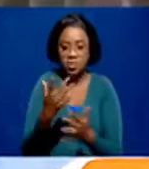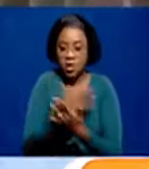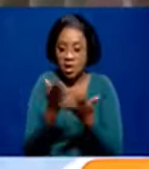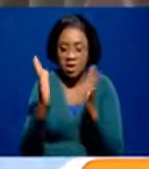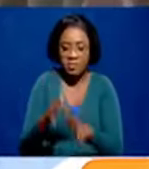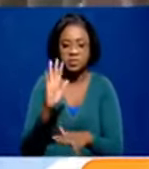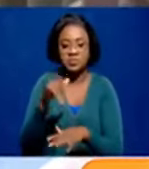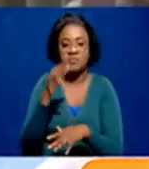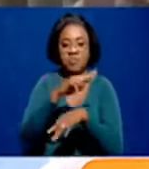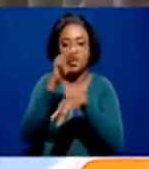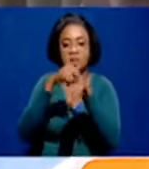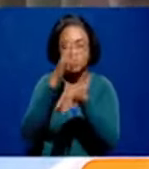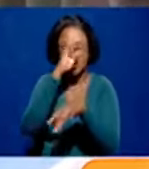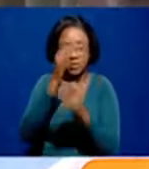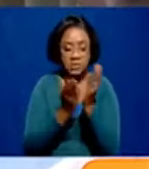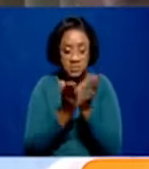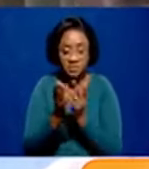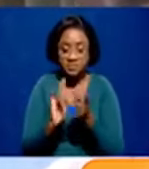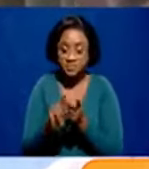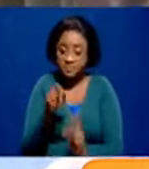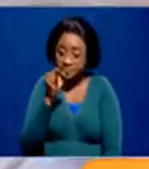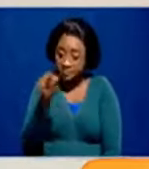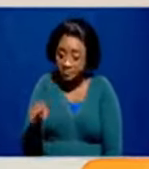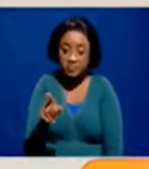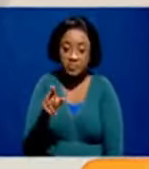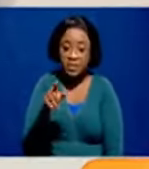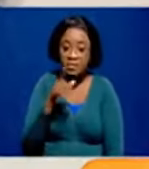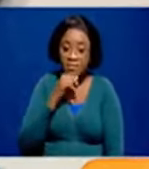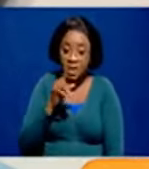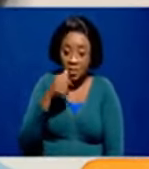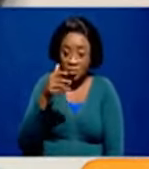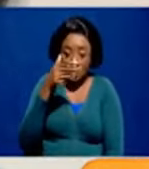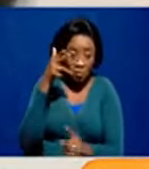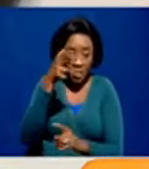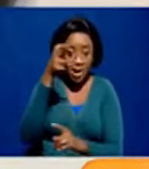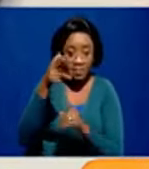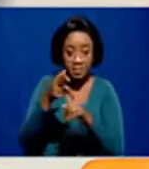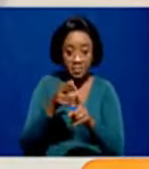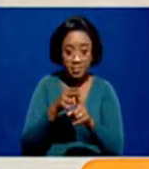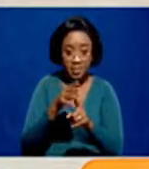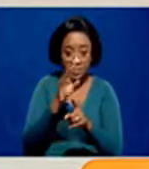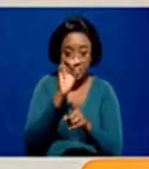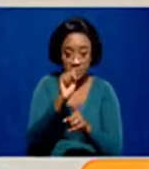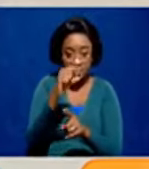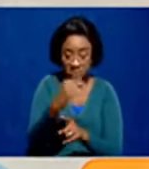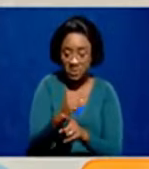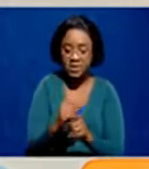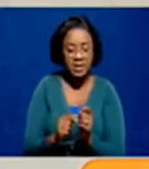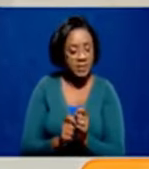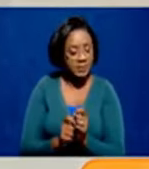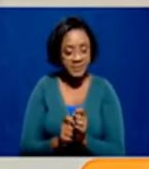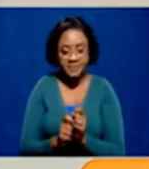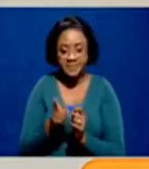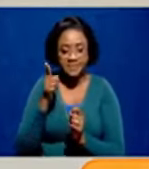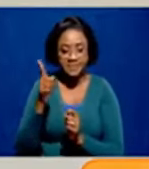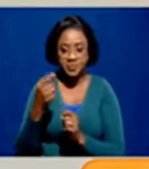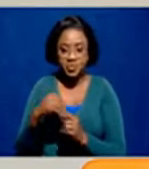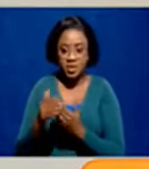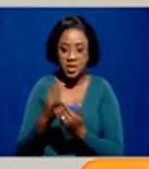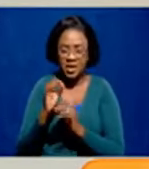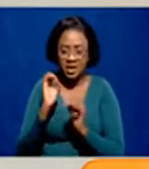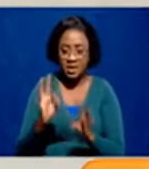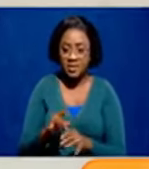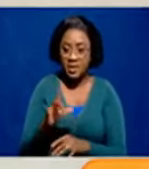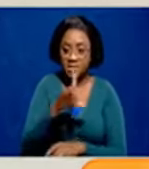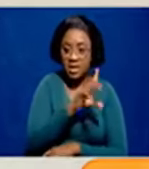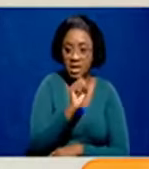officer who shot Davji, we won't treat him. On Sunday, the Law Society of Kenya paid him a visit before addressing